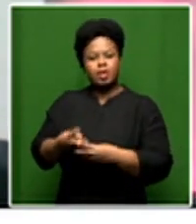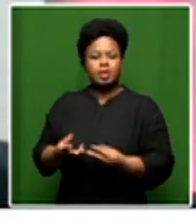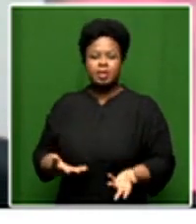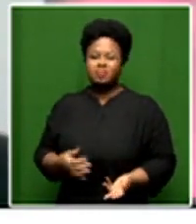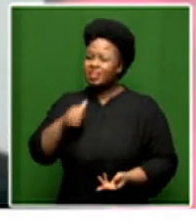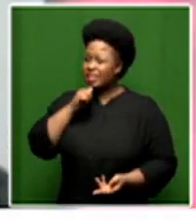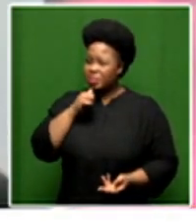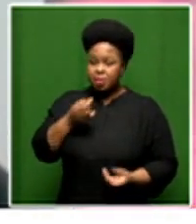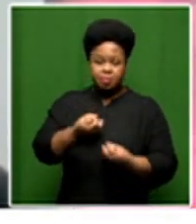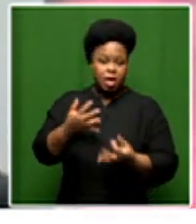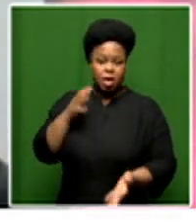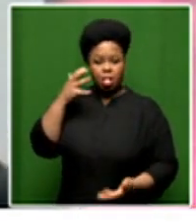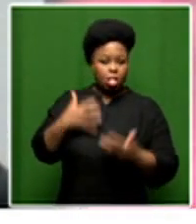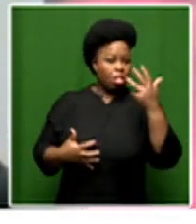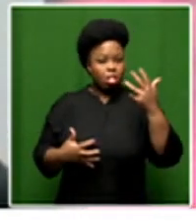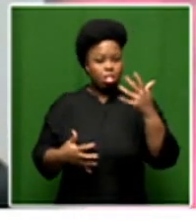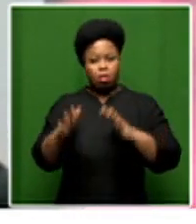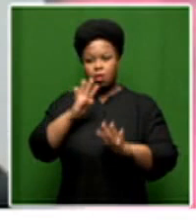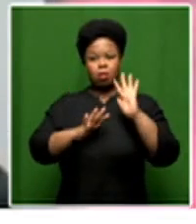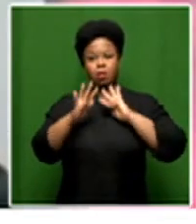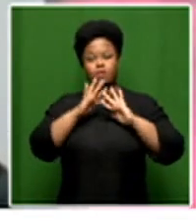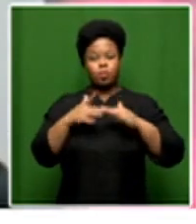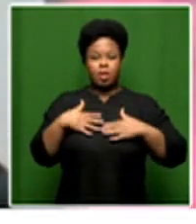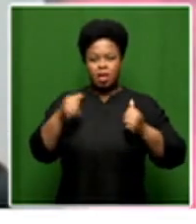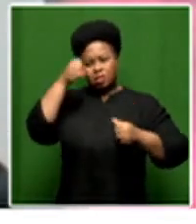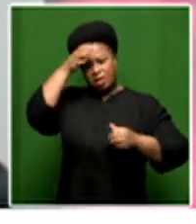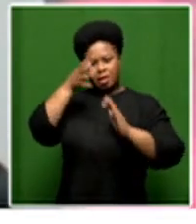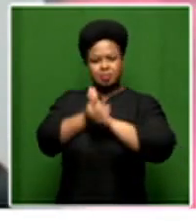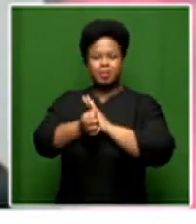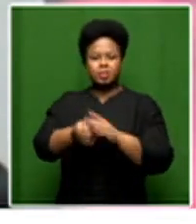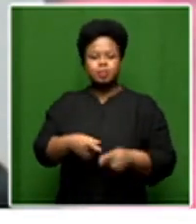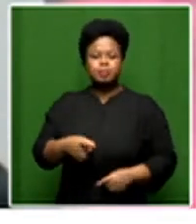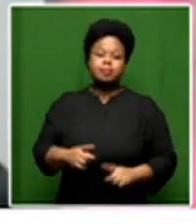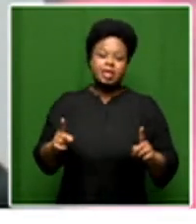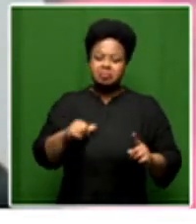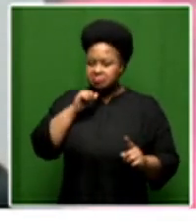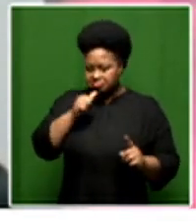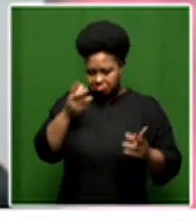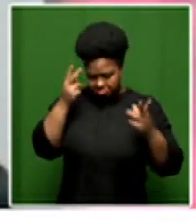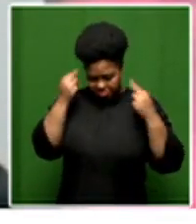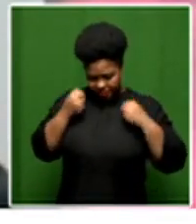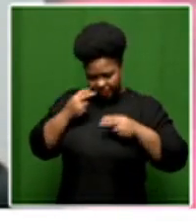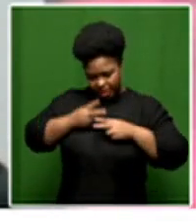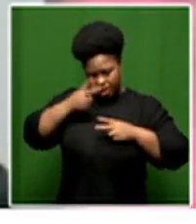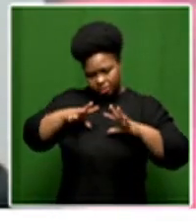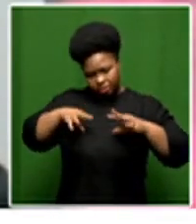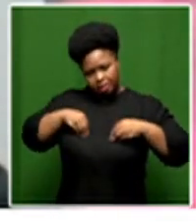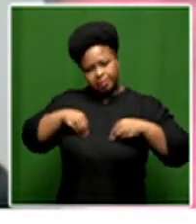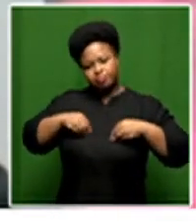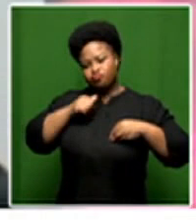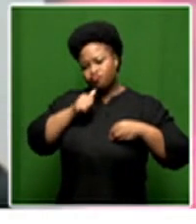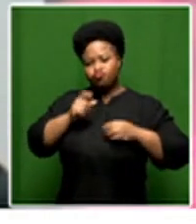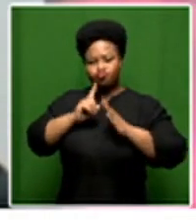the distortions about the vaccine from the health experts, to a point that they had accepted and willingly looking